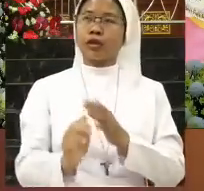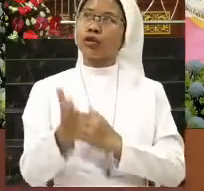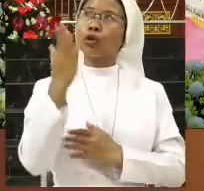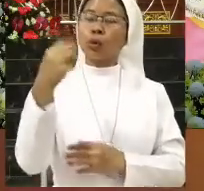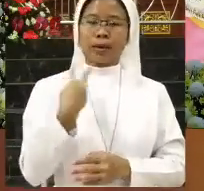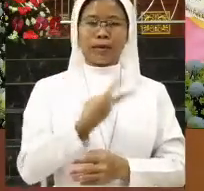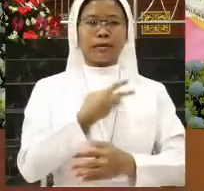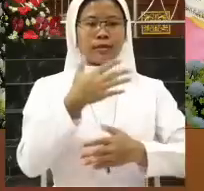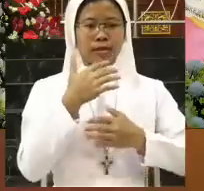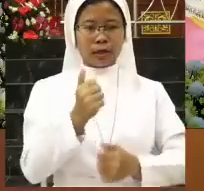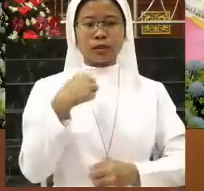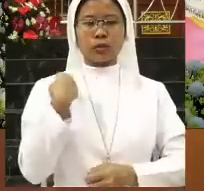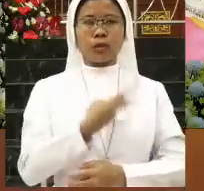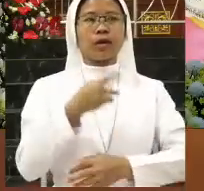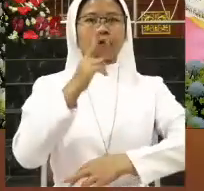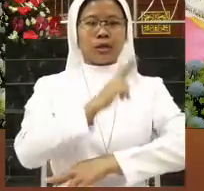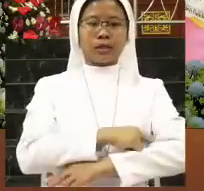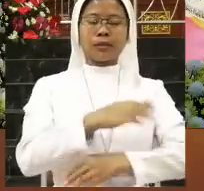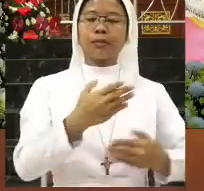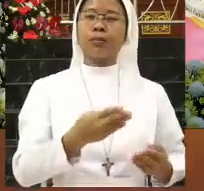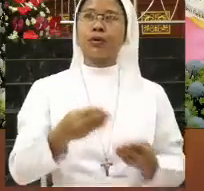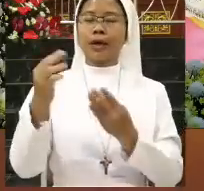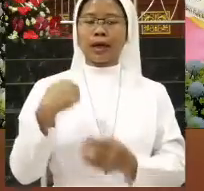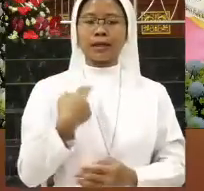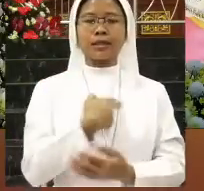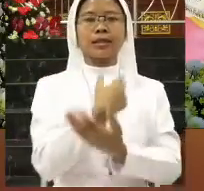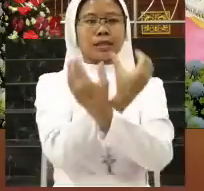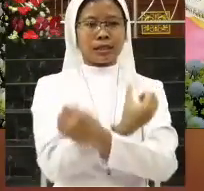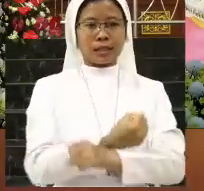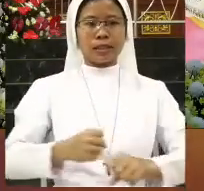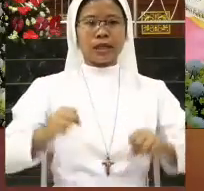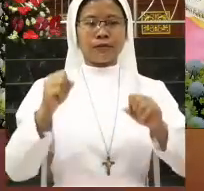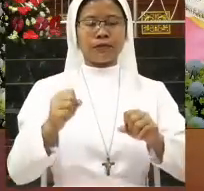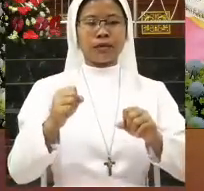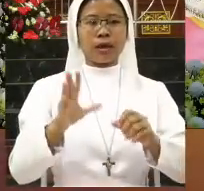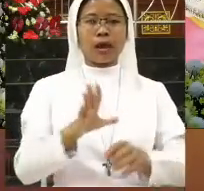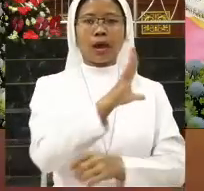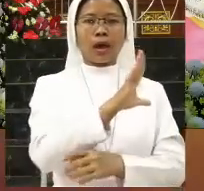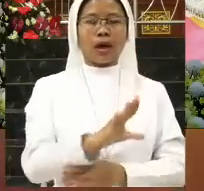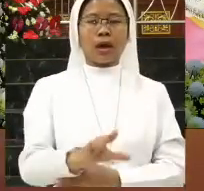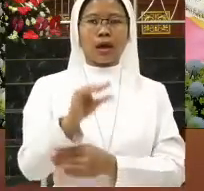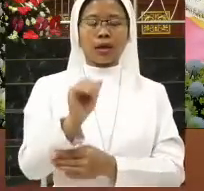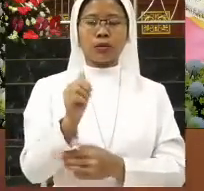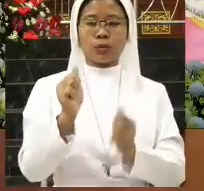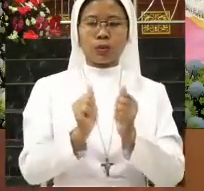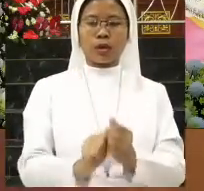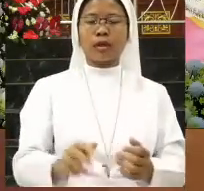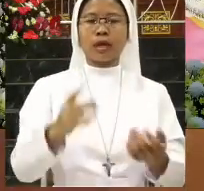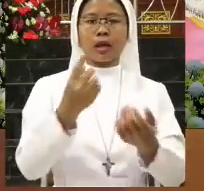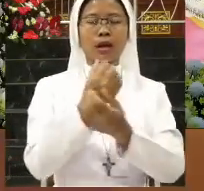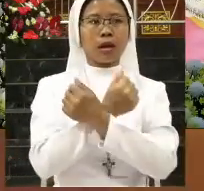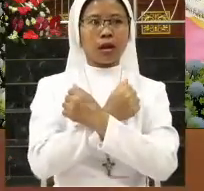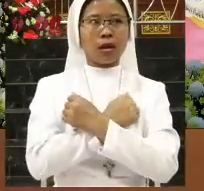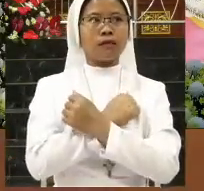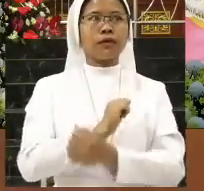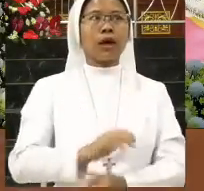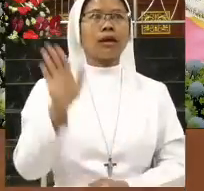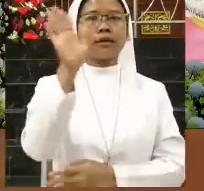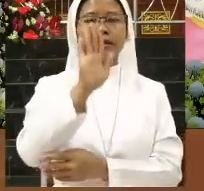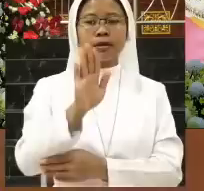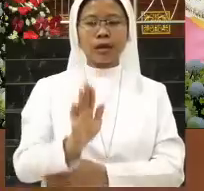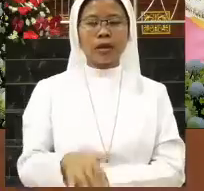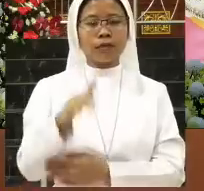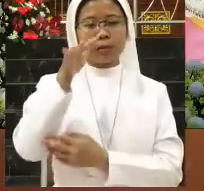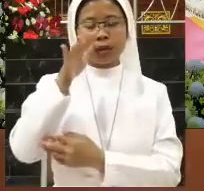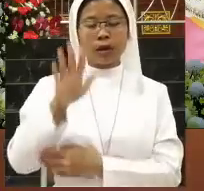we fully rest. Bring us safely to heavenly bliss. Abandon us not in this earthly test, and never